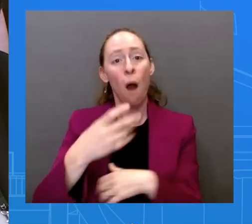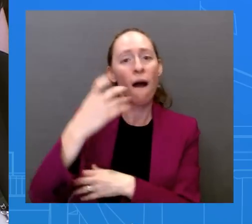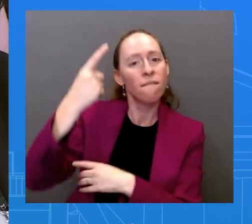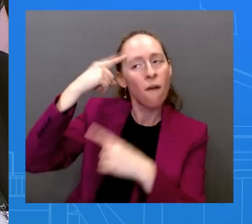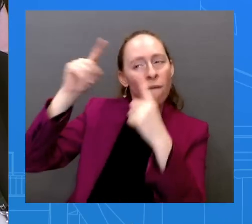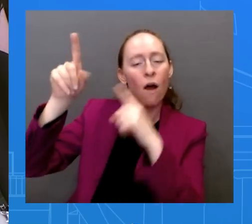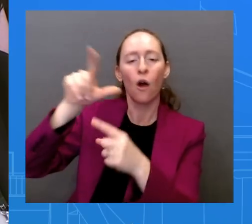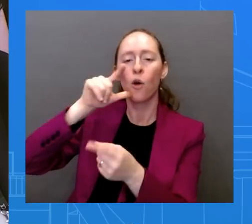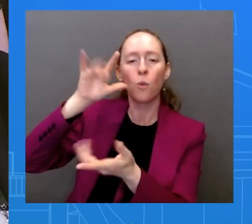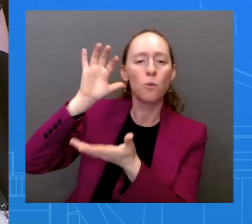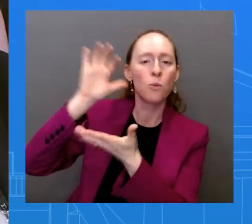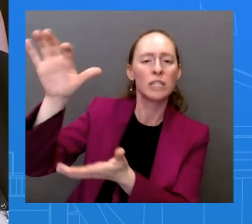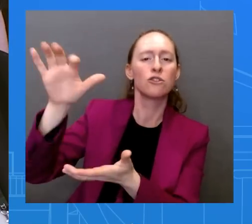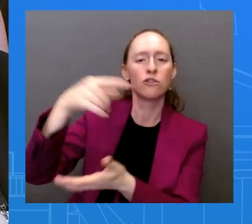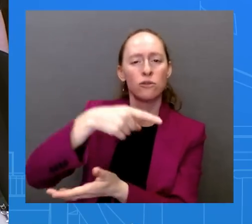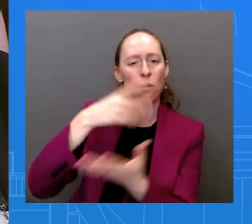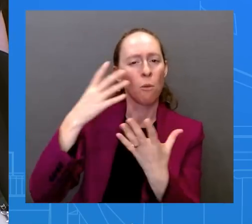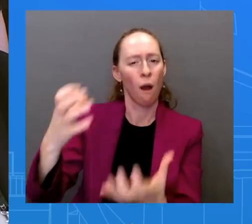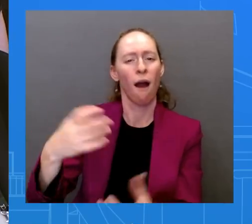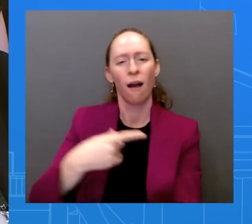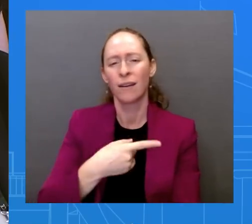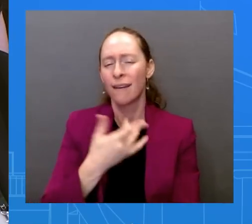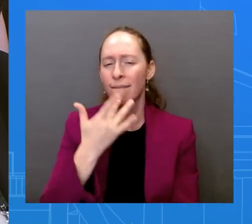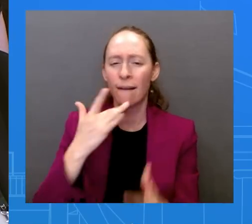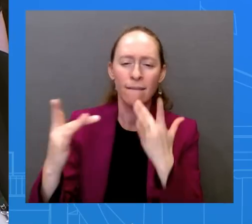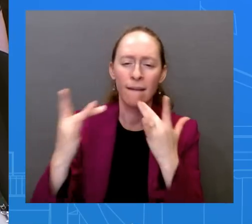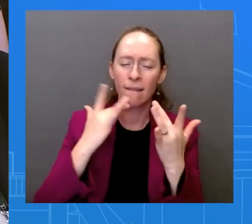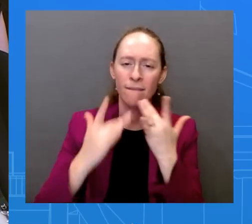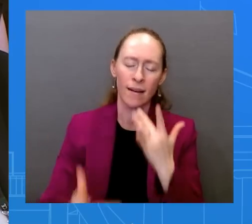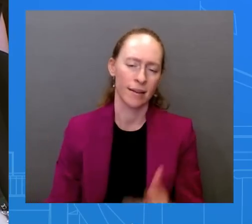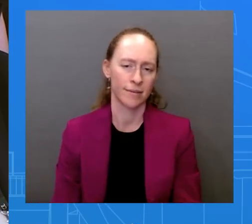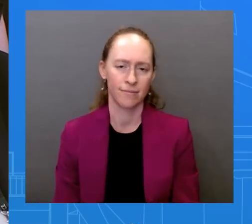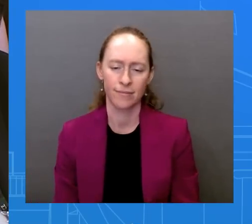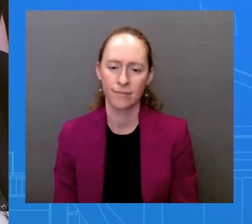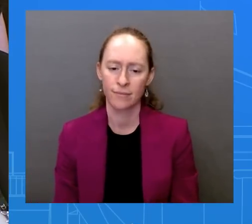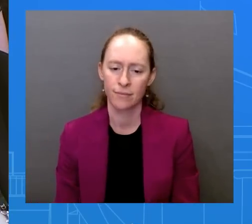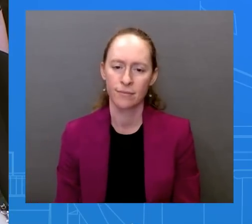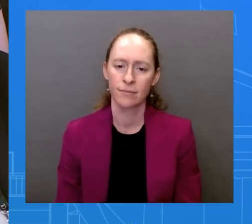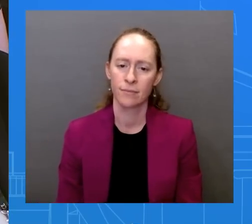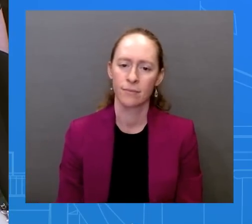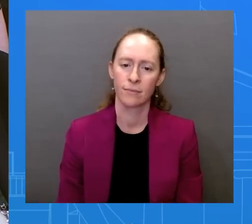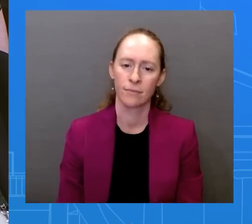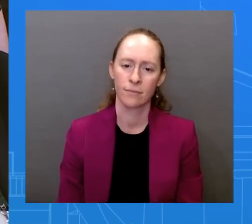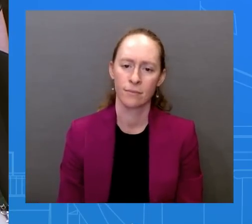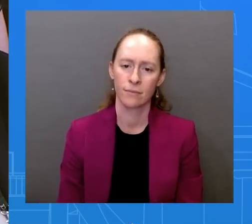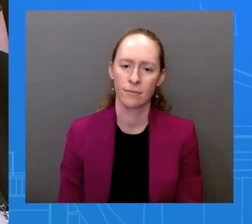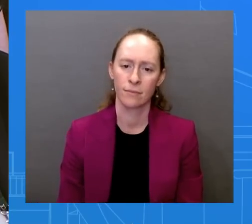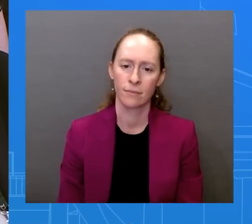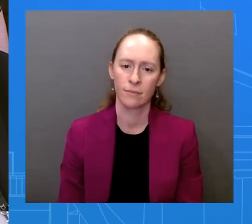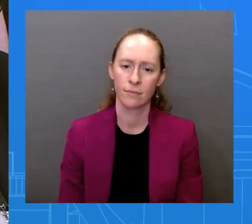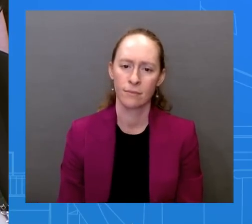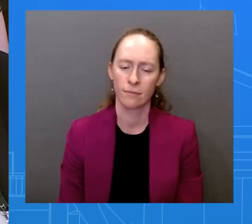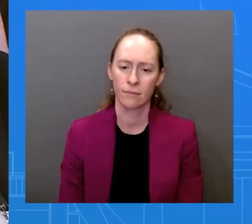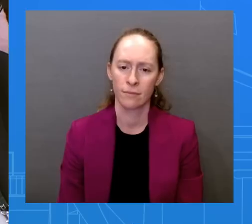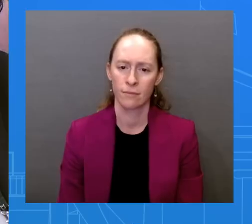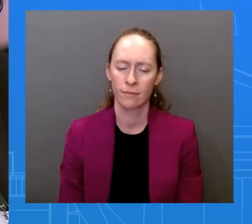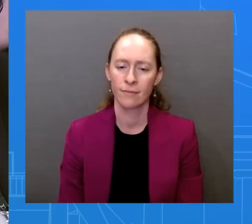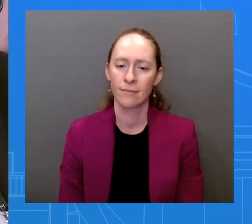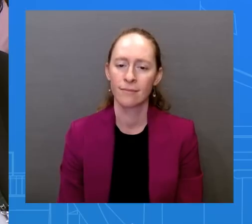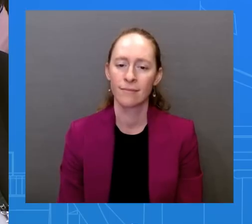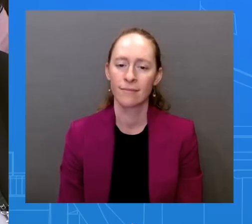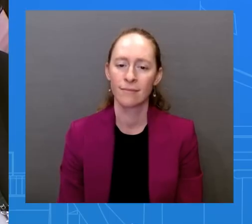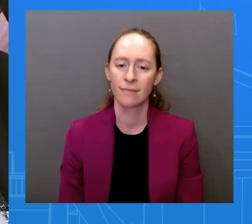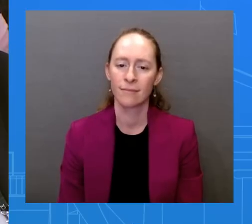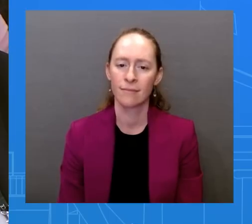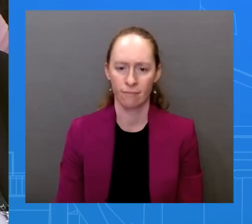list here, but the poll actually shows that the president is deeply underwater when it comes to the economy. Is there anything the White House plans to do